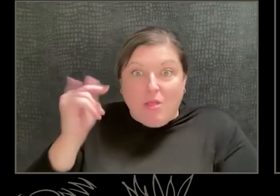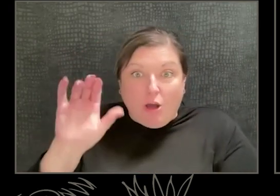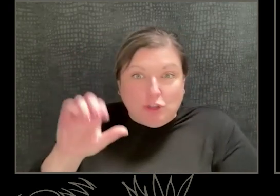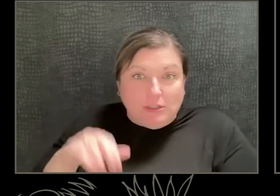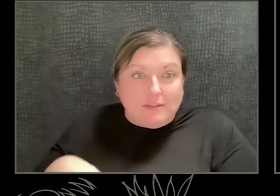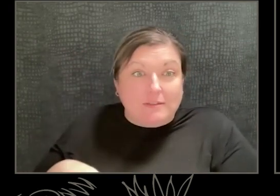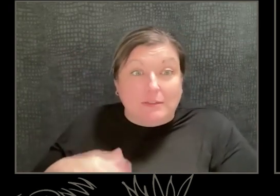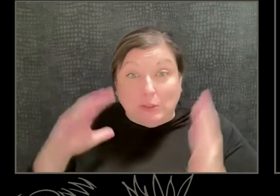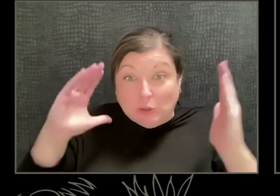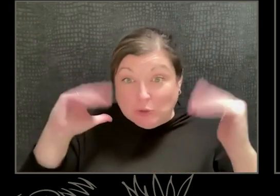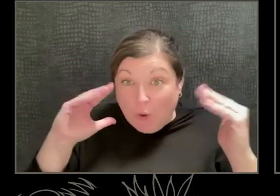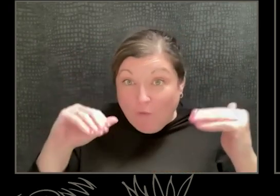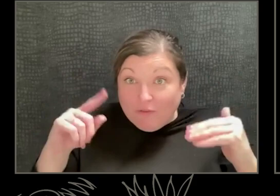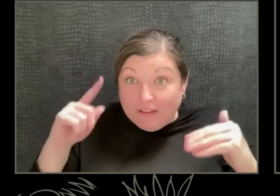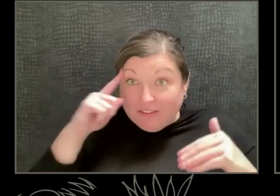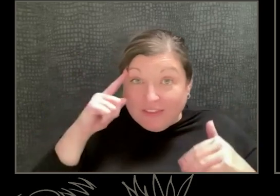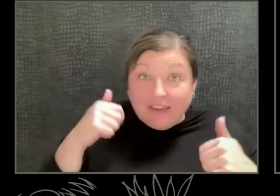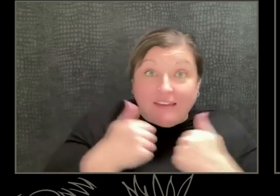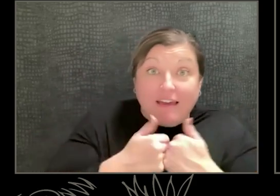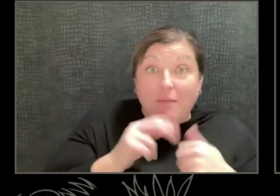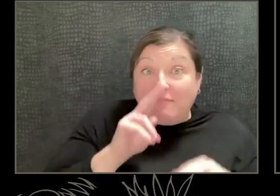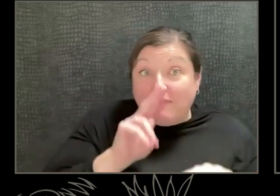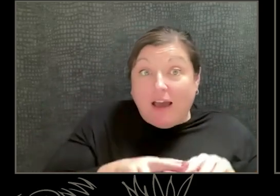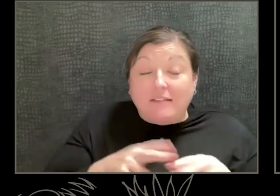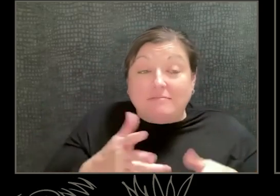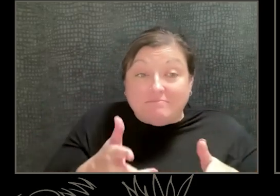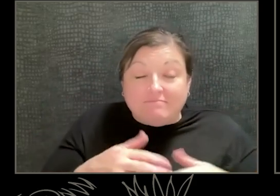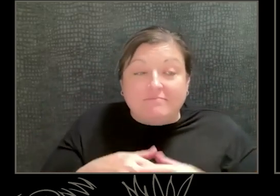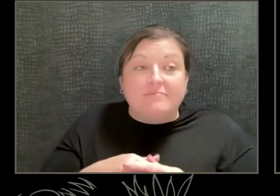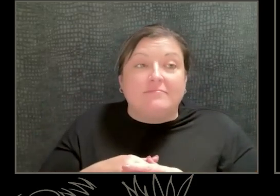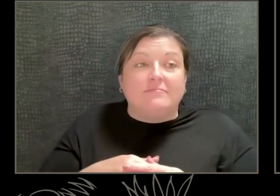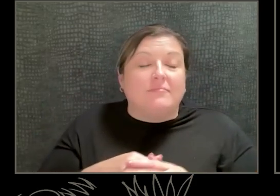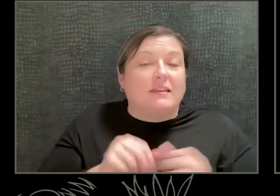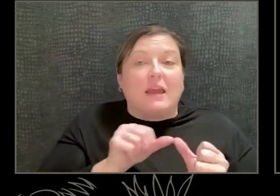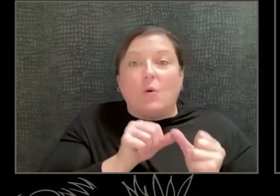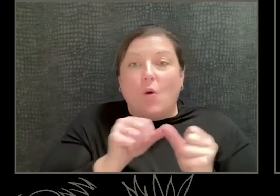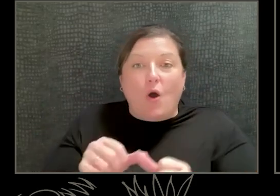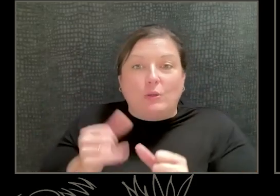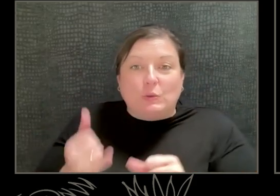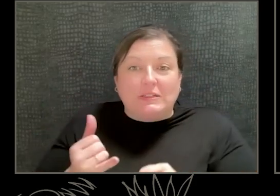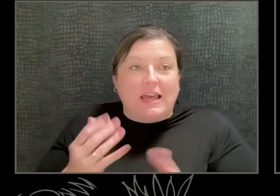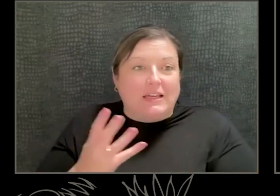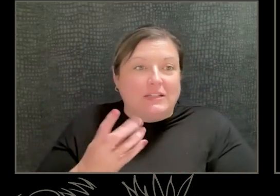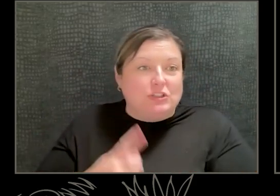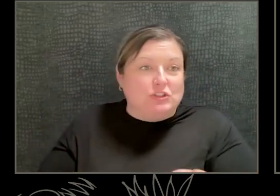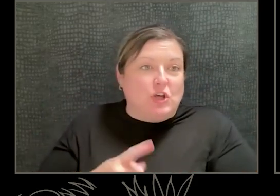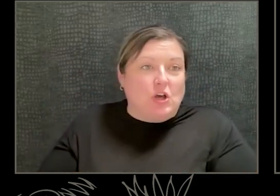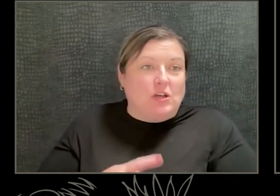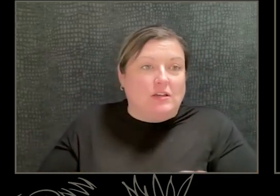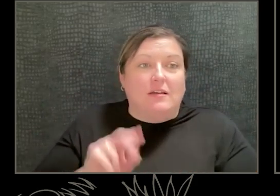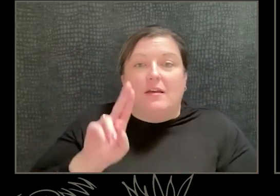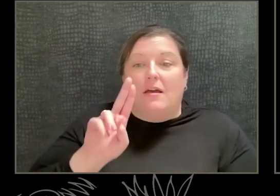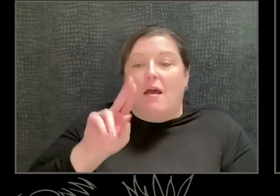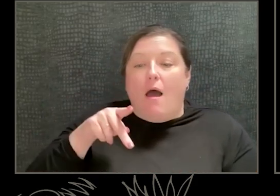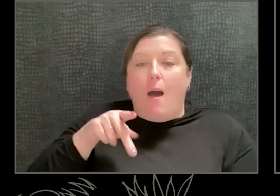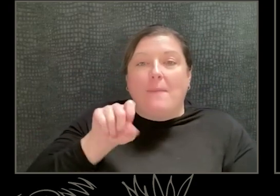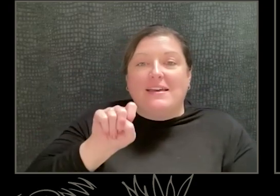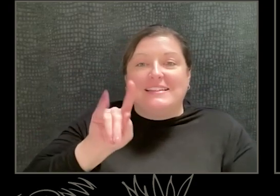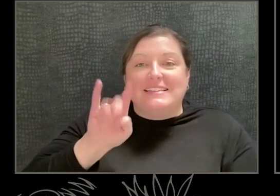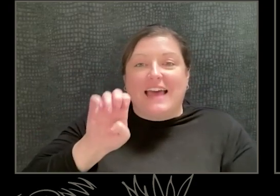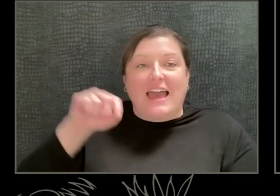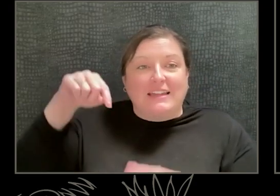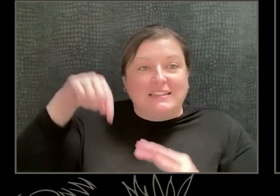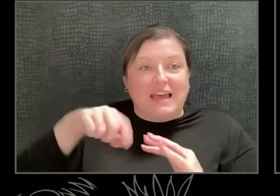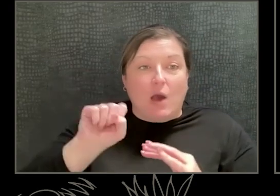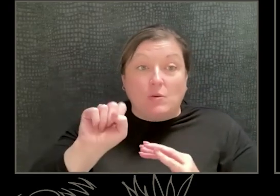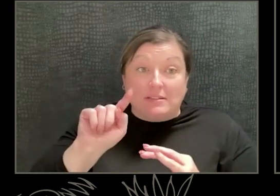hopefully you find the game fun. Now on to today's talk, the Upsidedown stack, React on the server, and